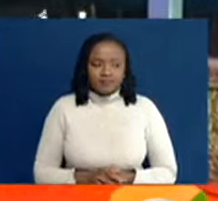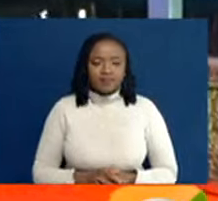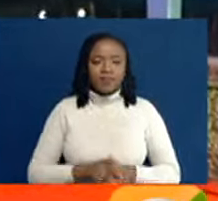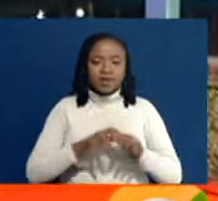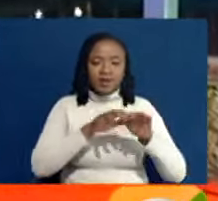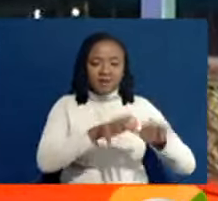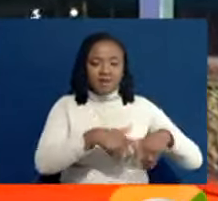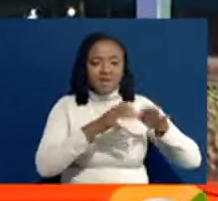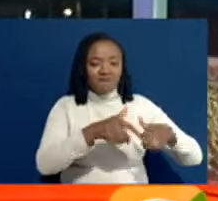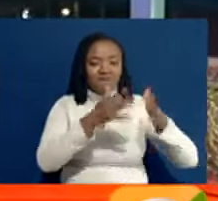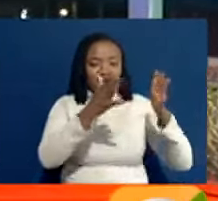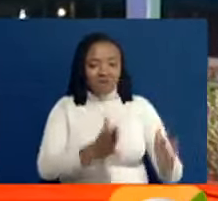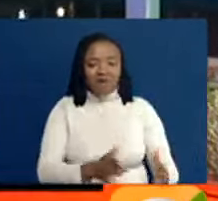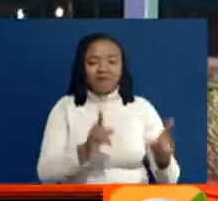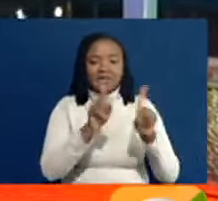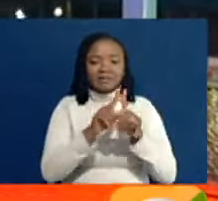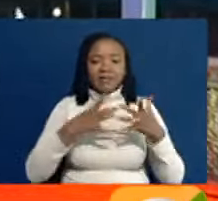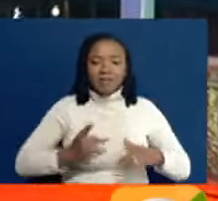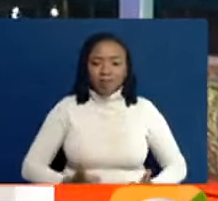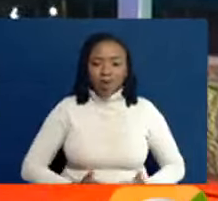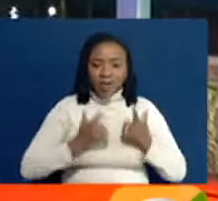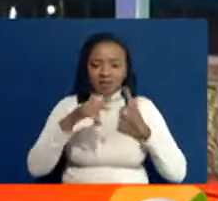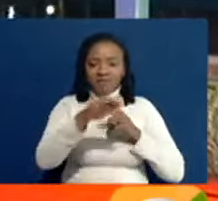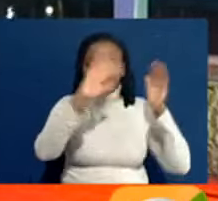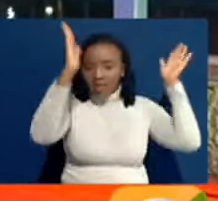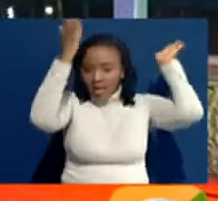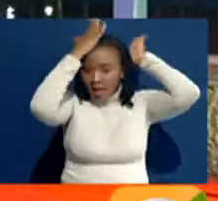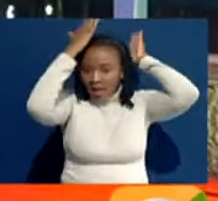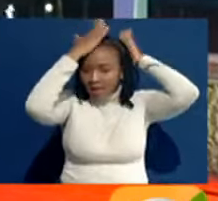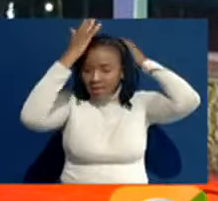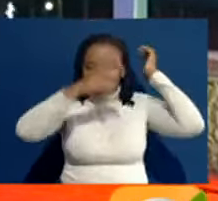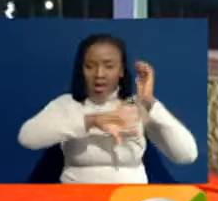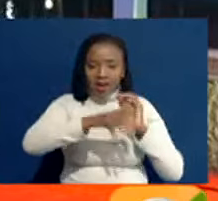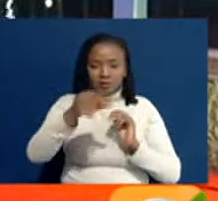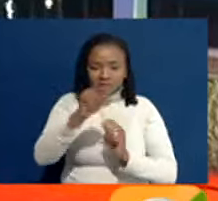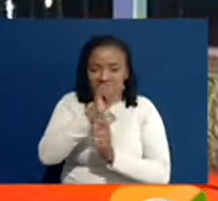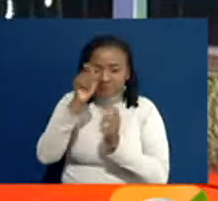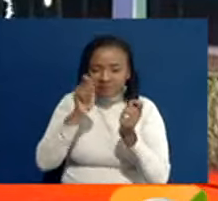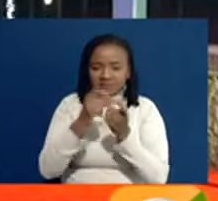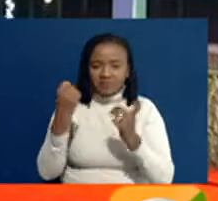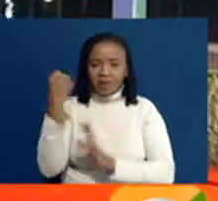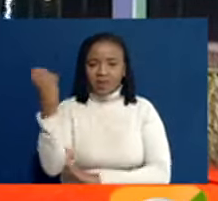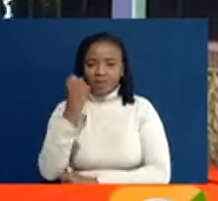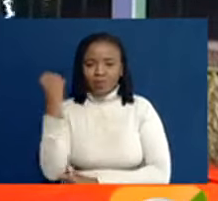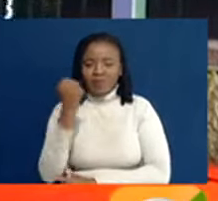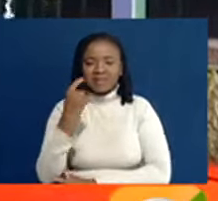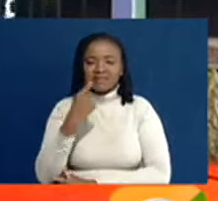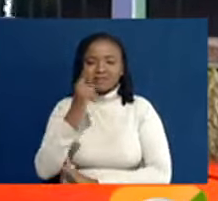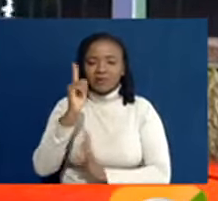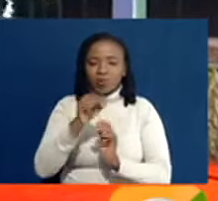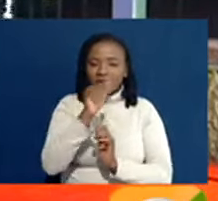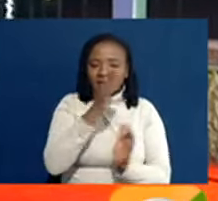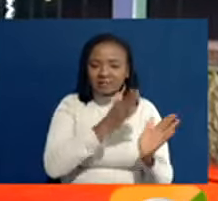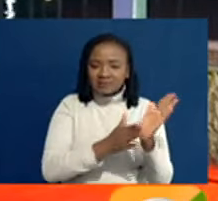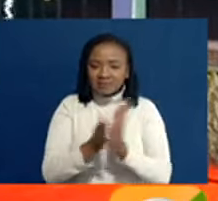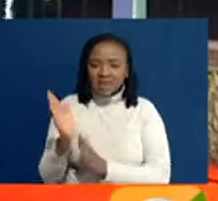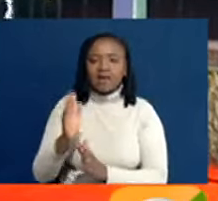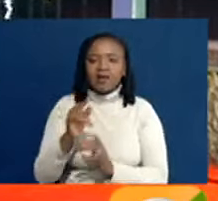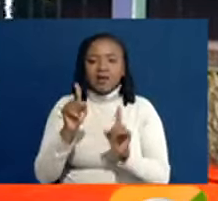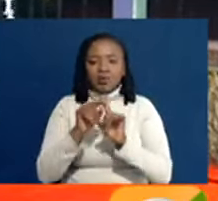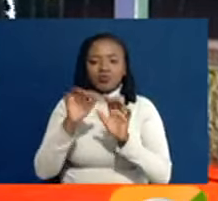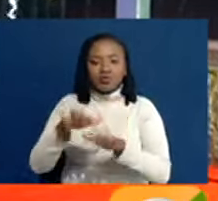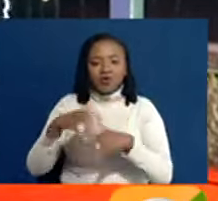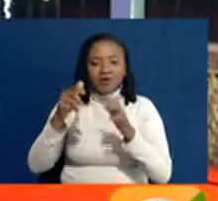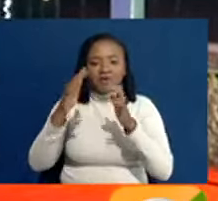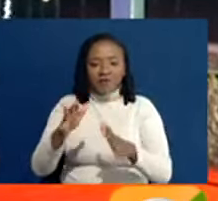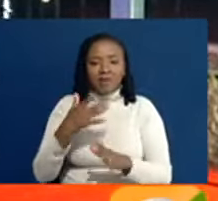Farmers and residents of Mumias in Kakamega County have welcomed the government's revival plan for the troubled sugar industry. Well, farmers who had